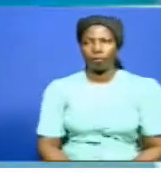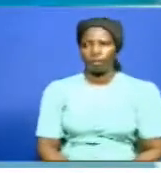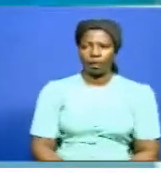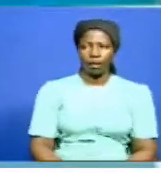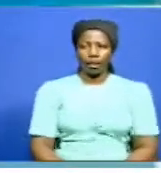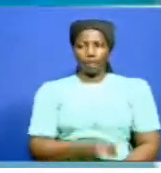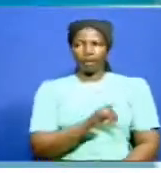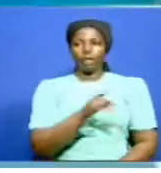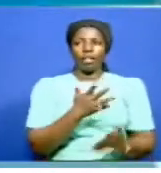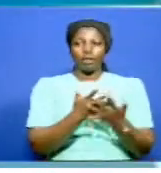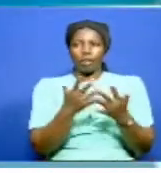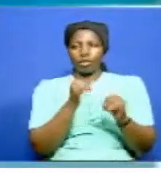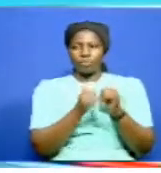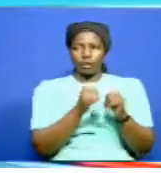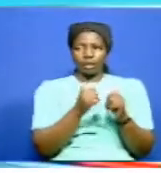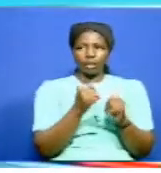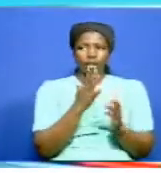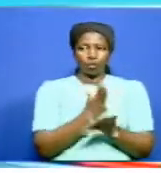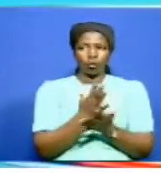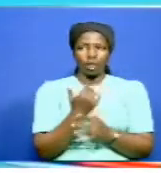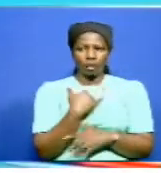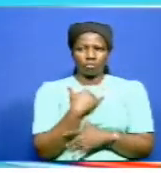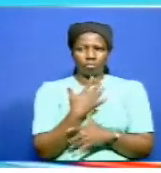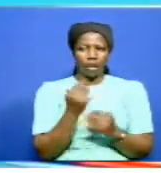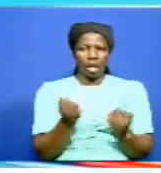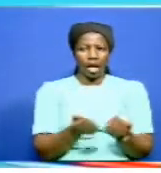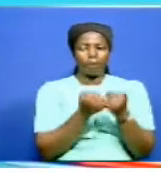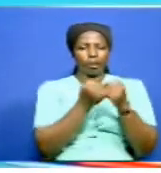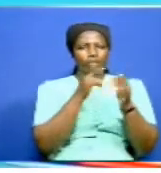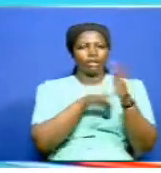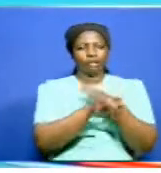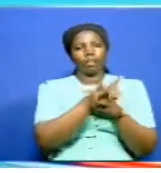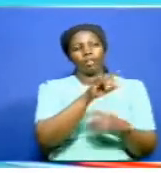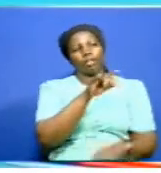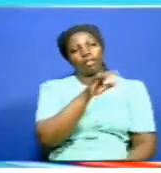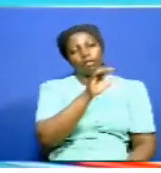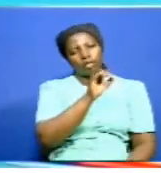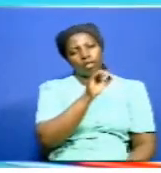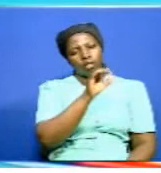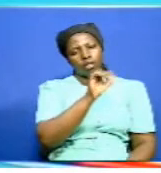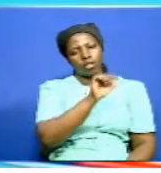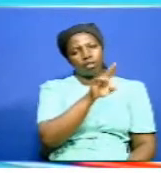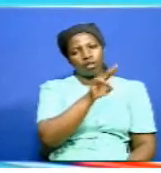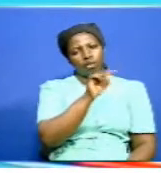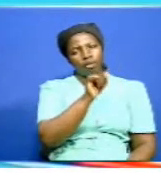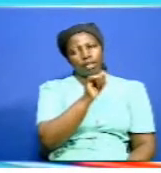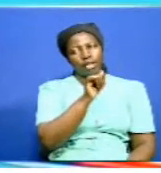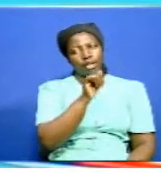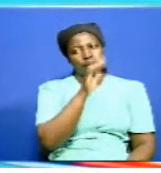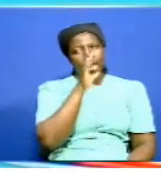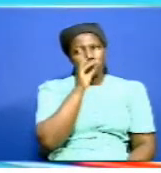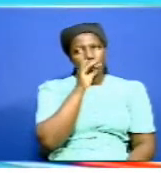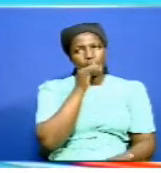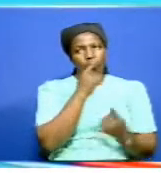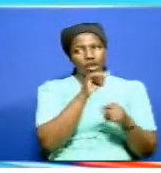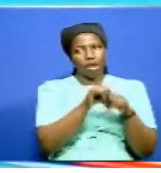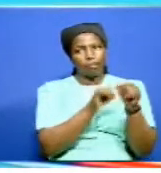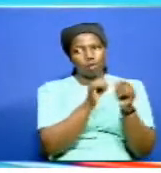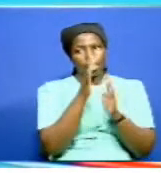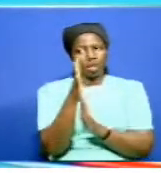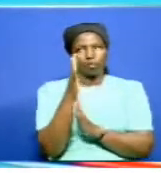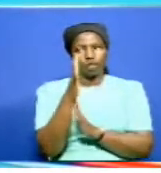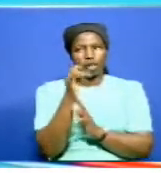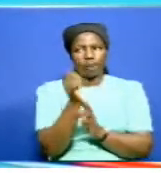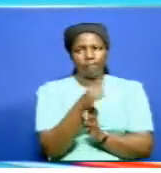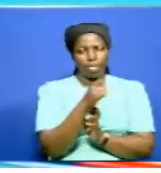that has stood out in Colonel Oguna's speech is the matter of security. And of course, a couple of